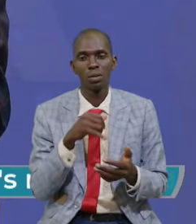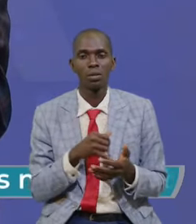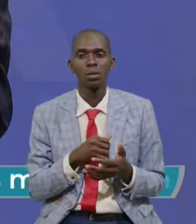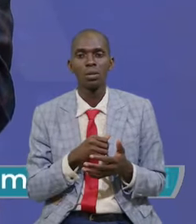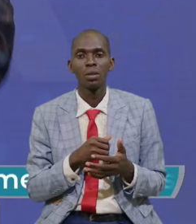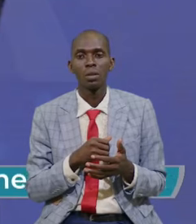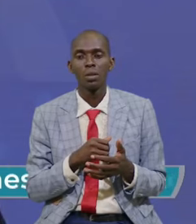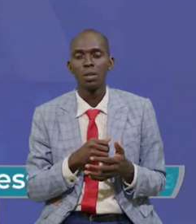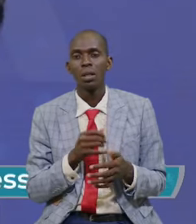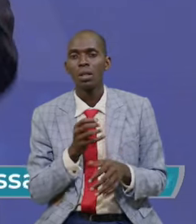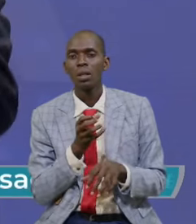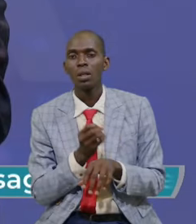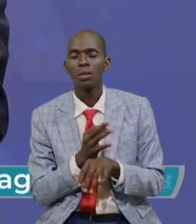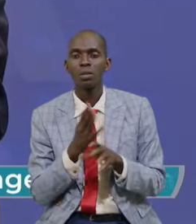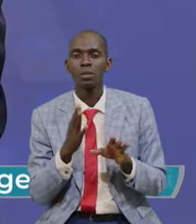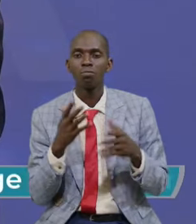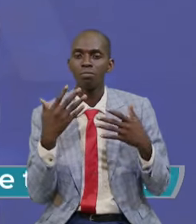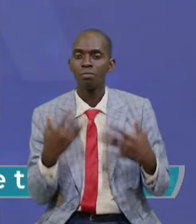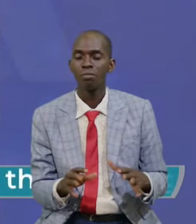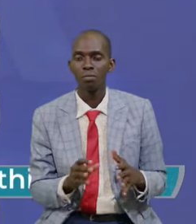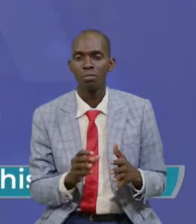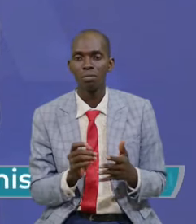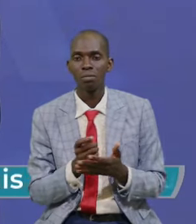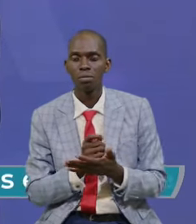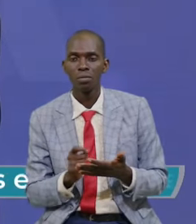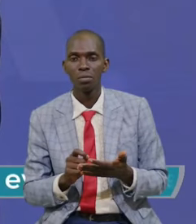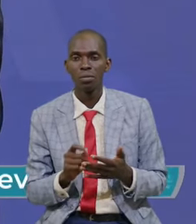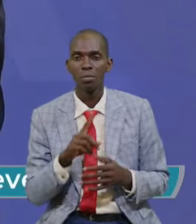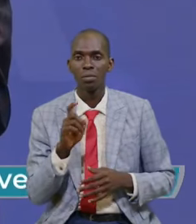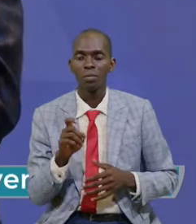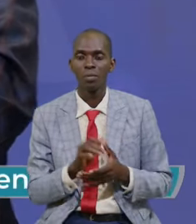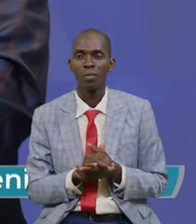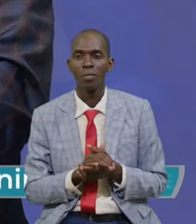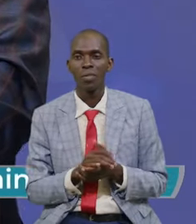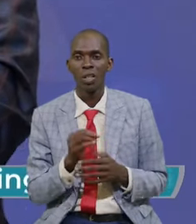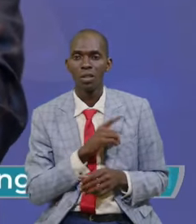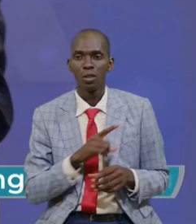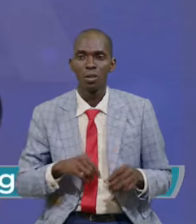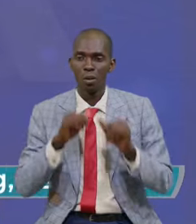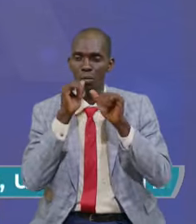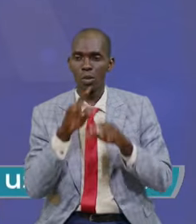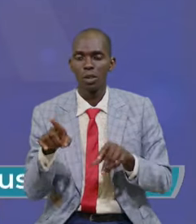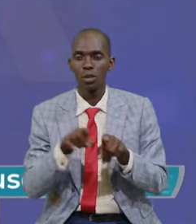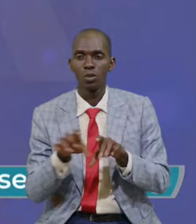Counselors, if you are true, just signify. The Lord bless you as we do this faithfully.